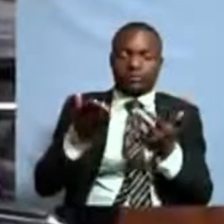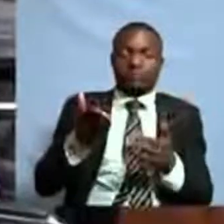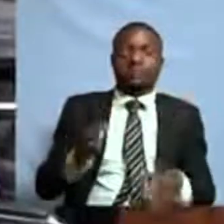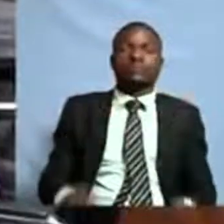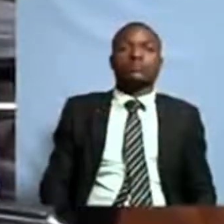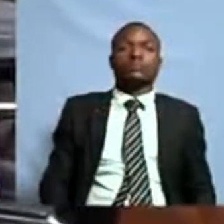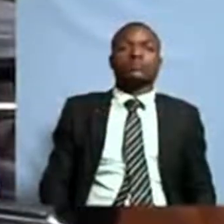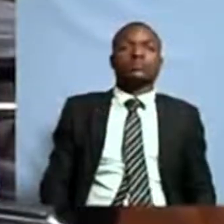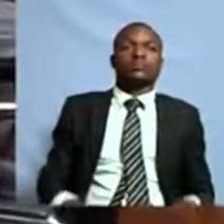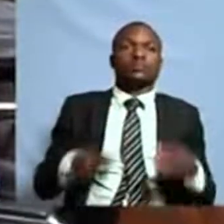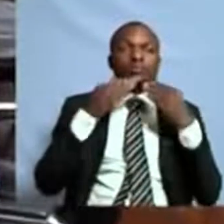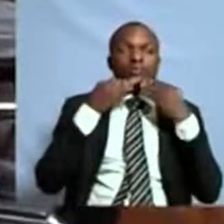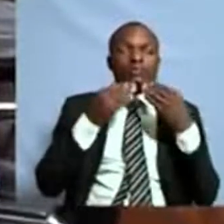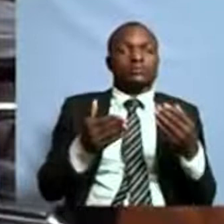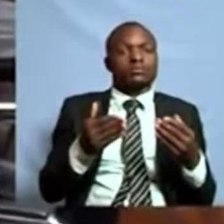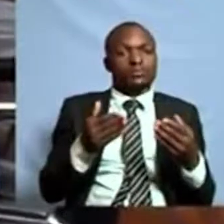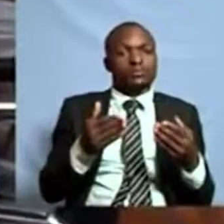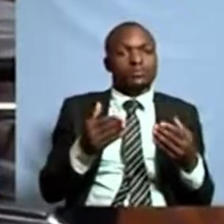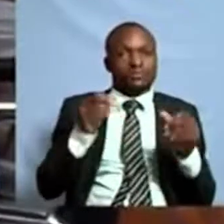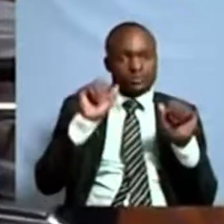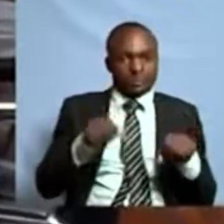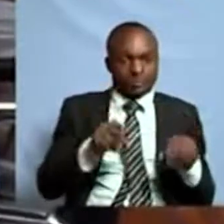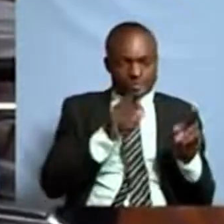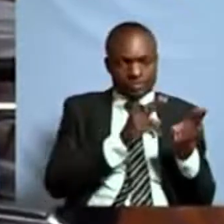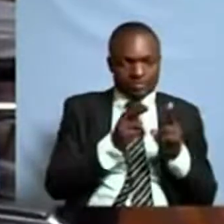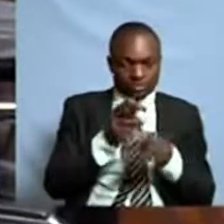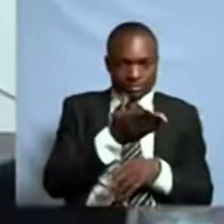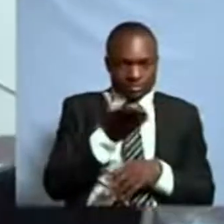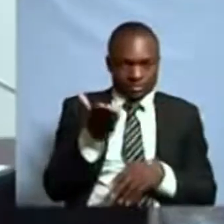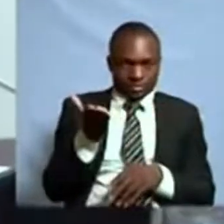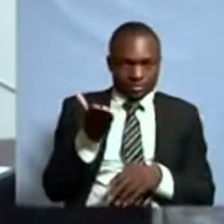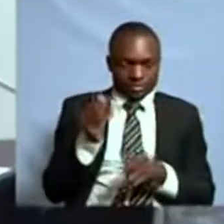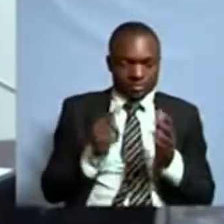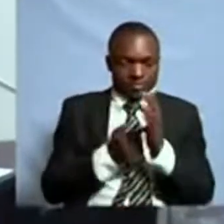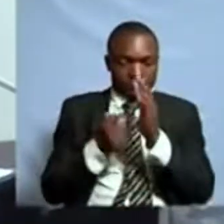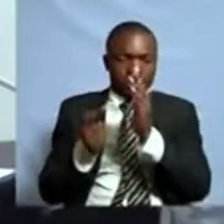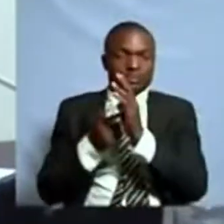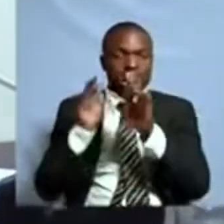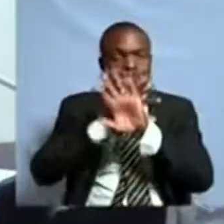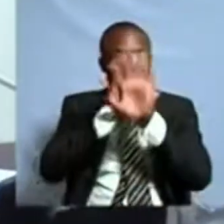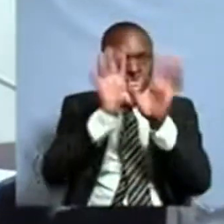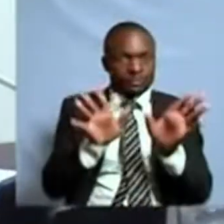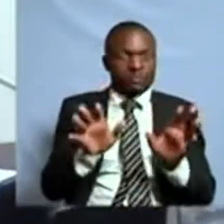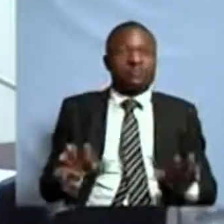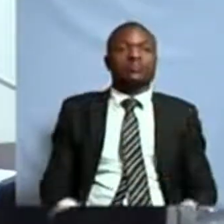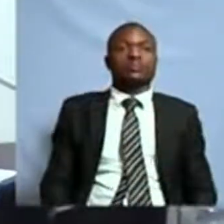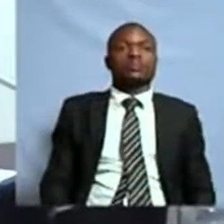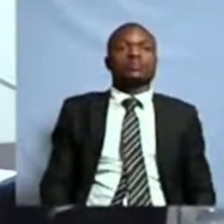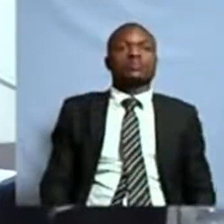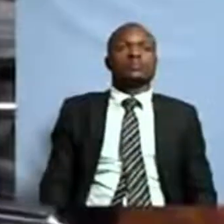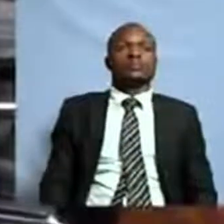you. Thank you so much. Please take those points of clarifications.